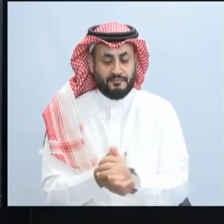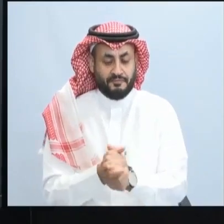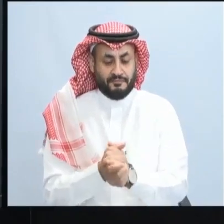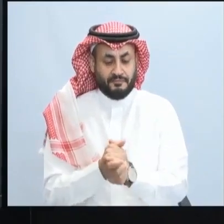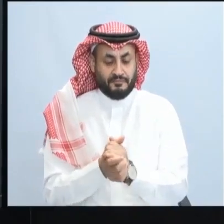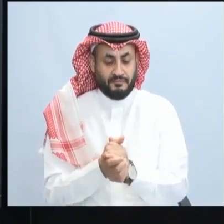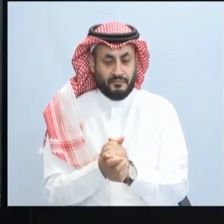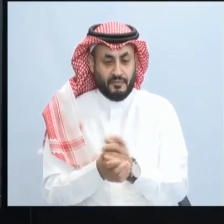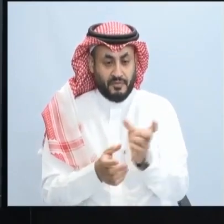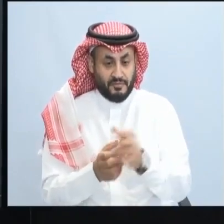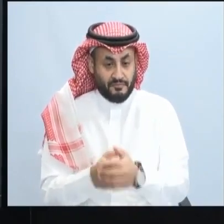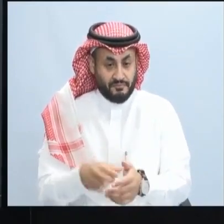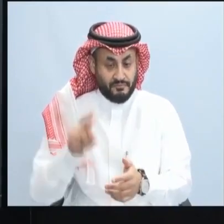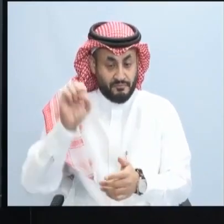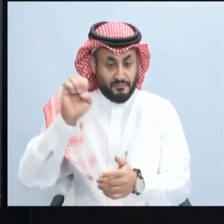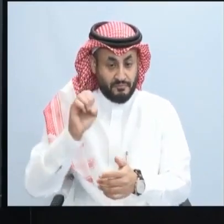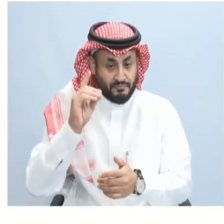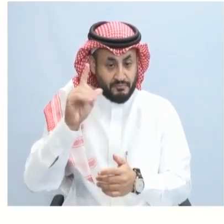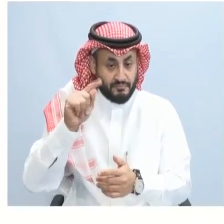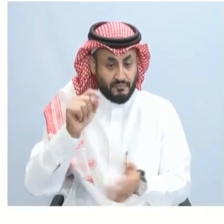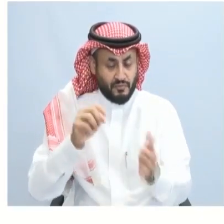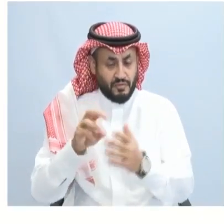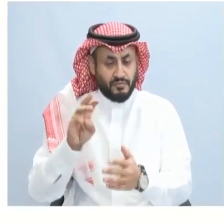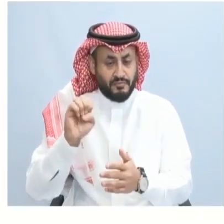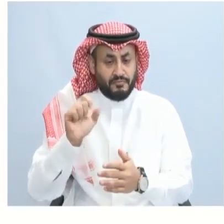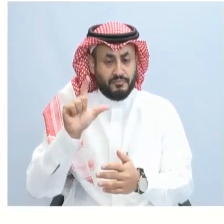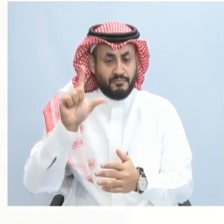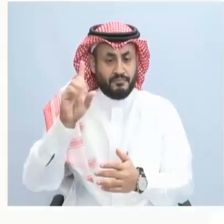to use either used to or would.